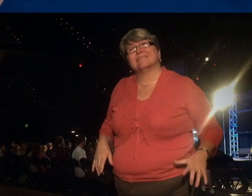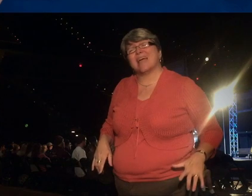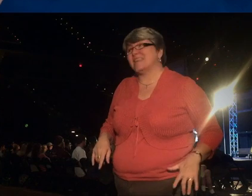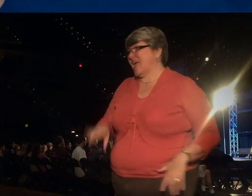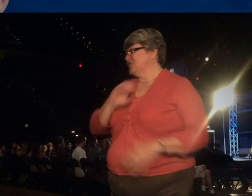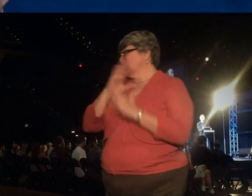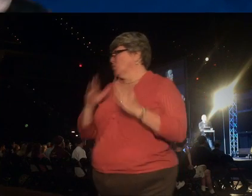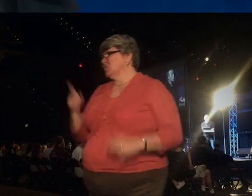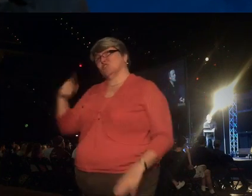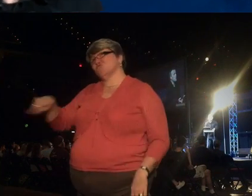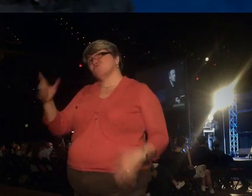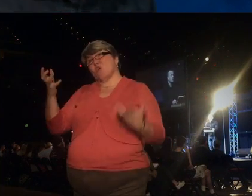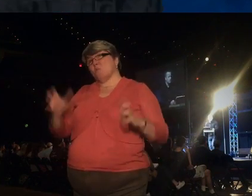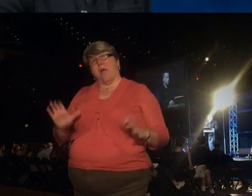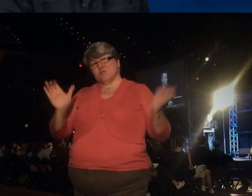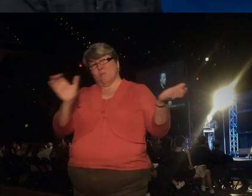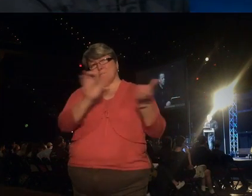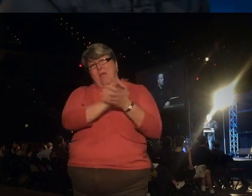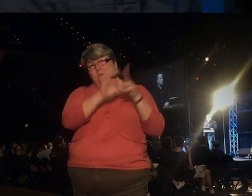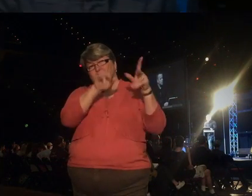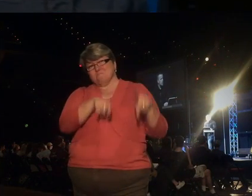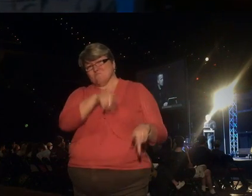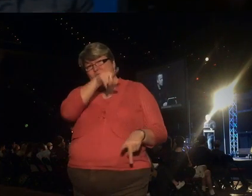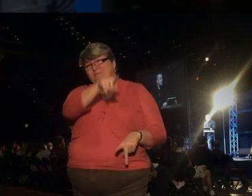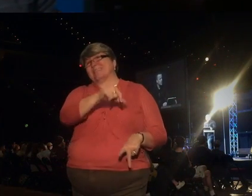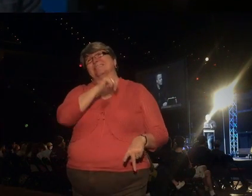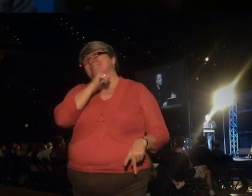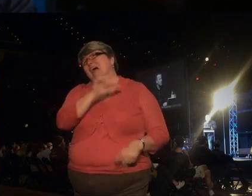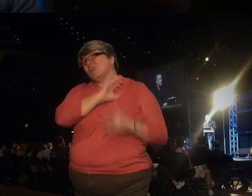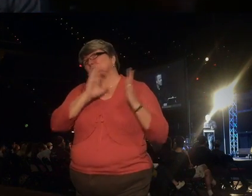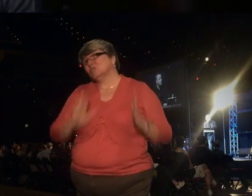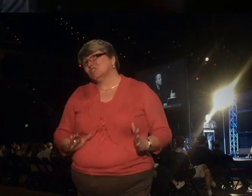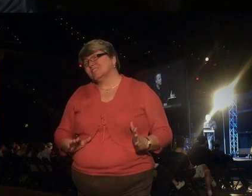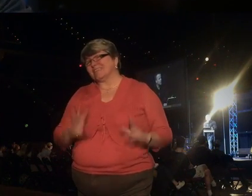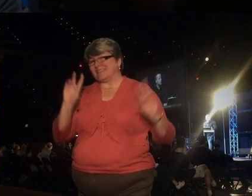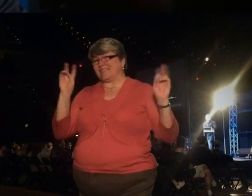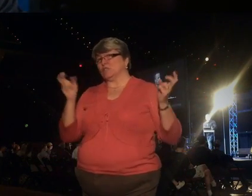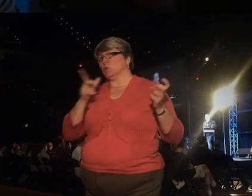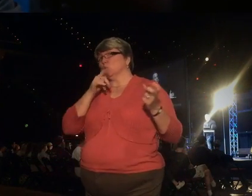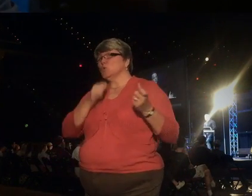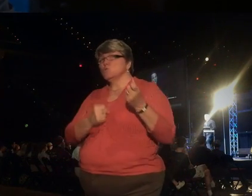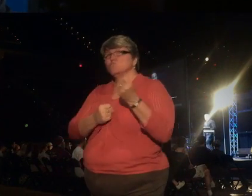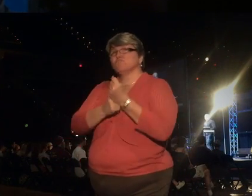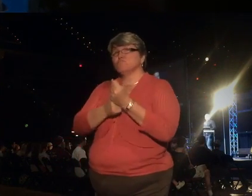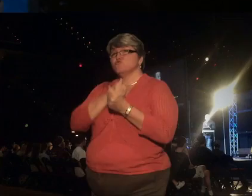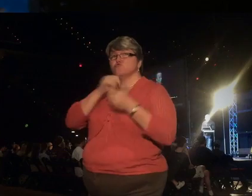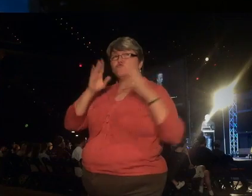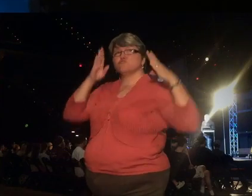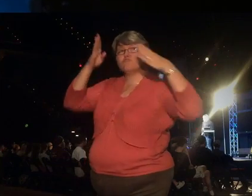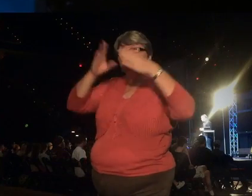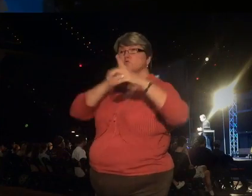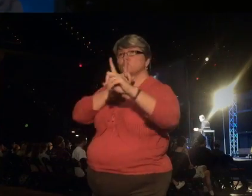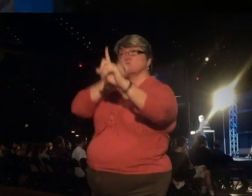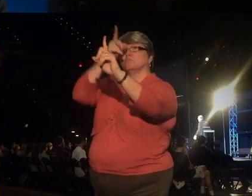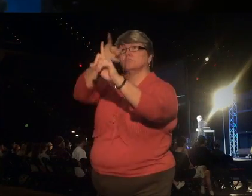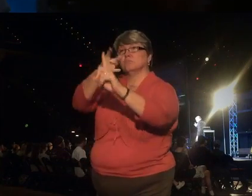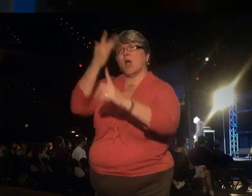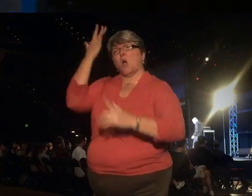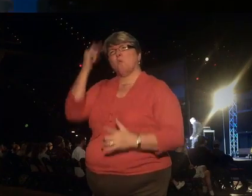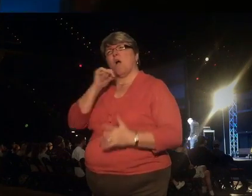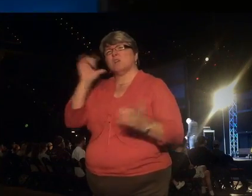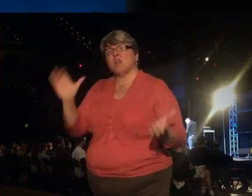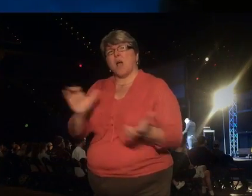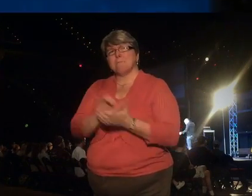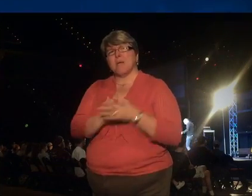Christian, you don't want to marry someone who's a non-Christian because it's an issue of allegiance and direction. So why shouldn't a believer marry an unbeliever? Well, let me